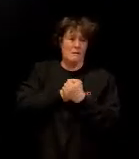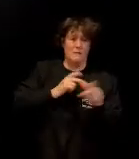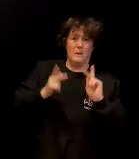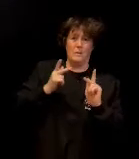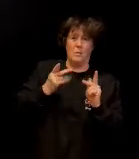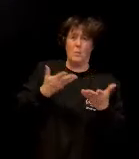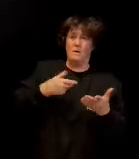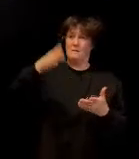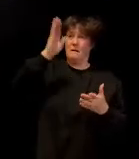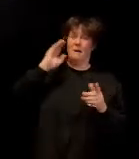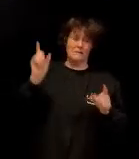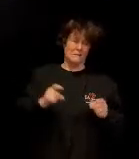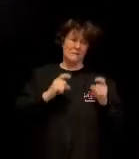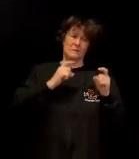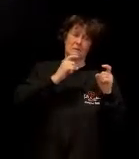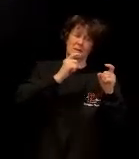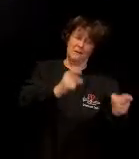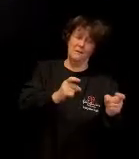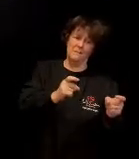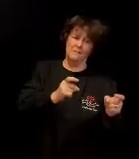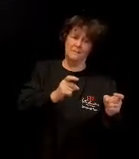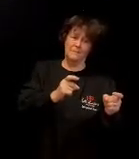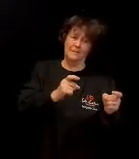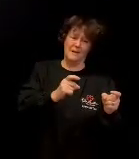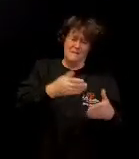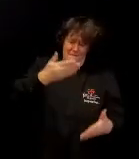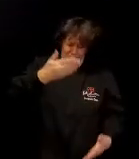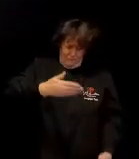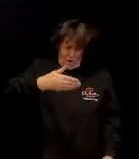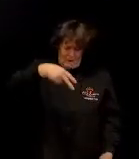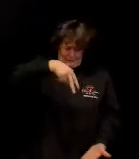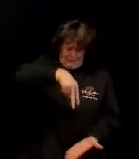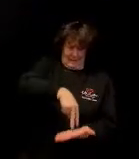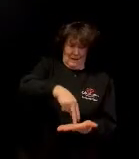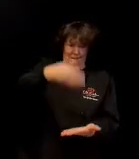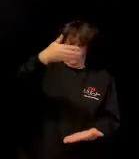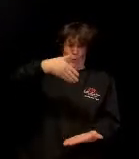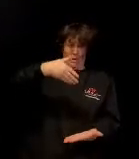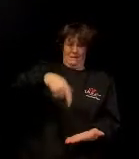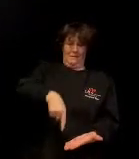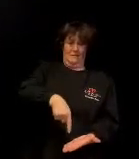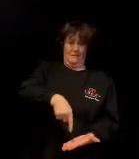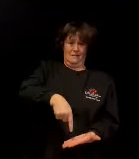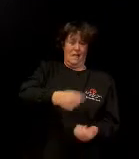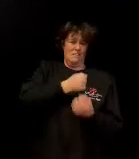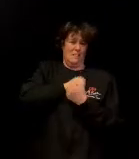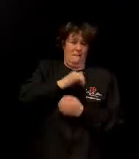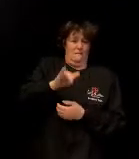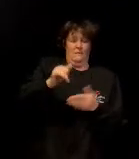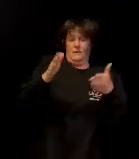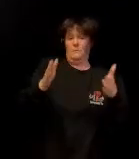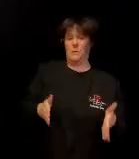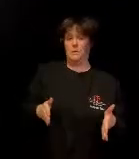mission. Love well the person just right in front of you. In Acts,